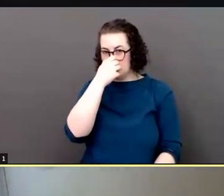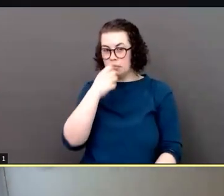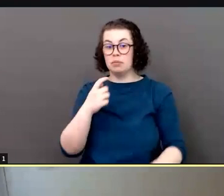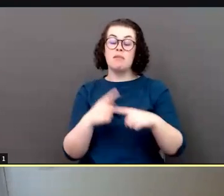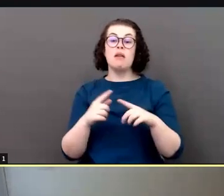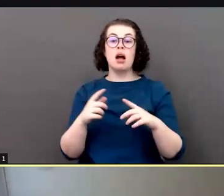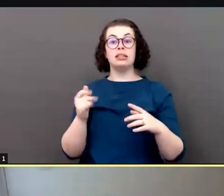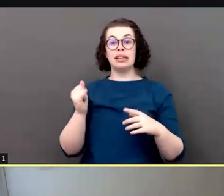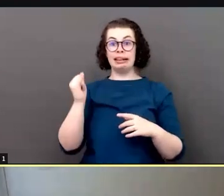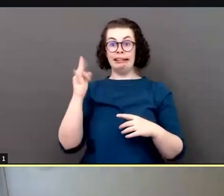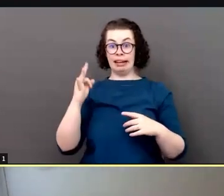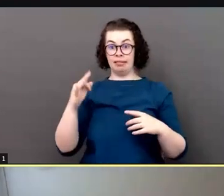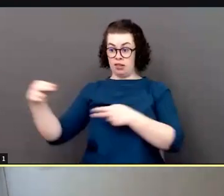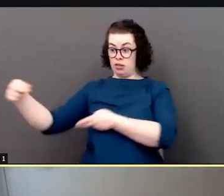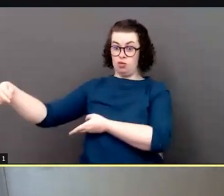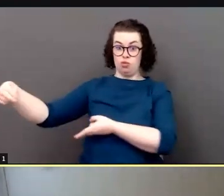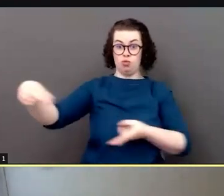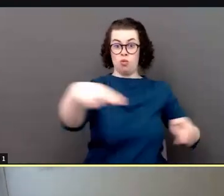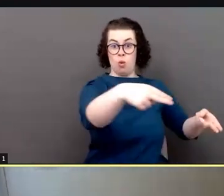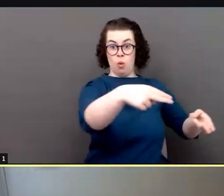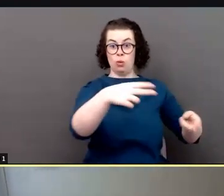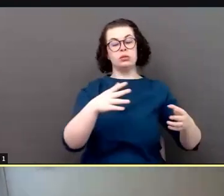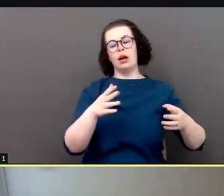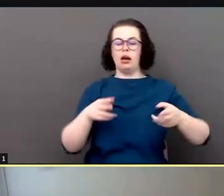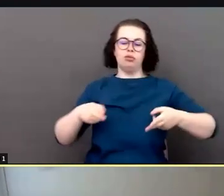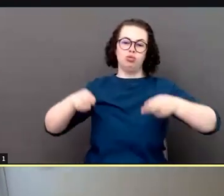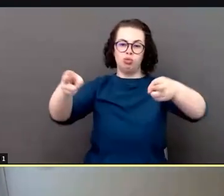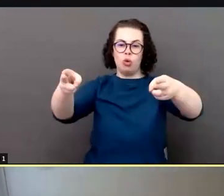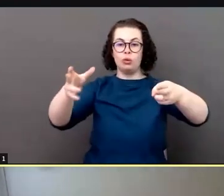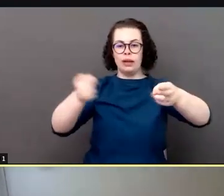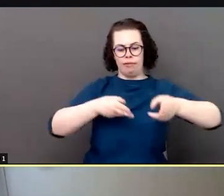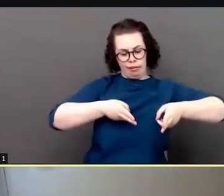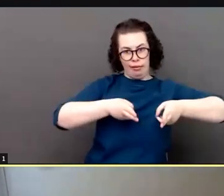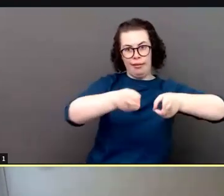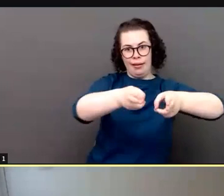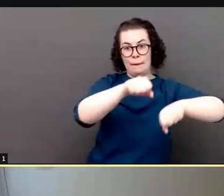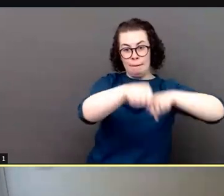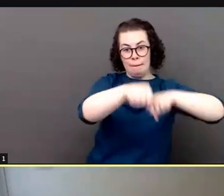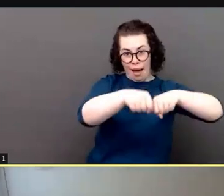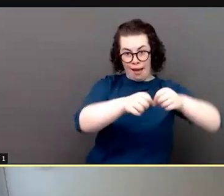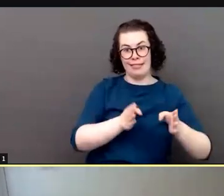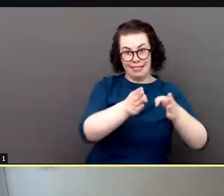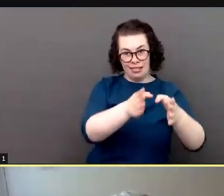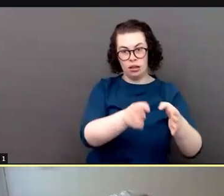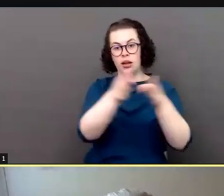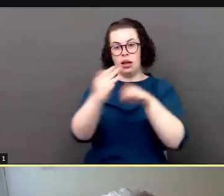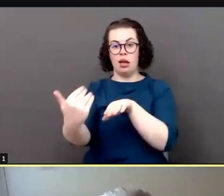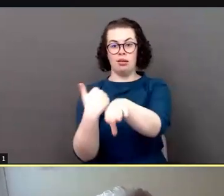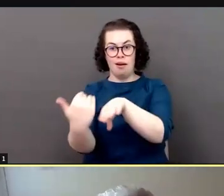a bike lane. And yeah, this shows, the figure on the right shows an example of how you can at least